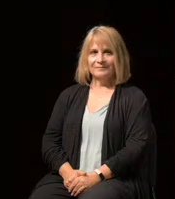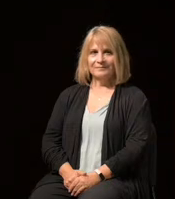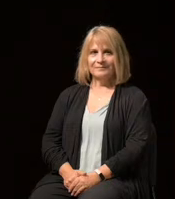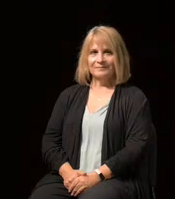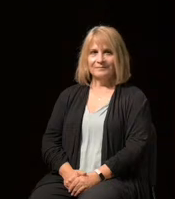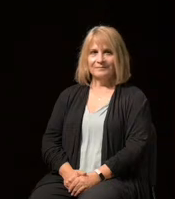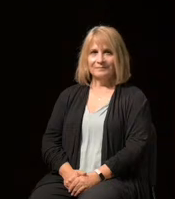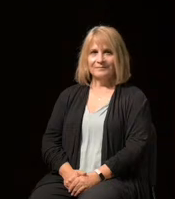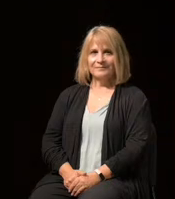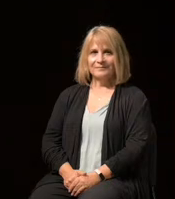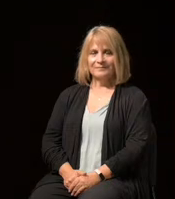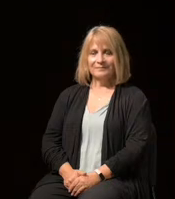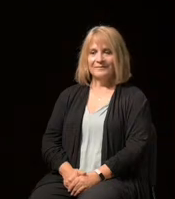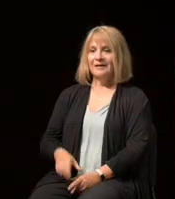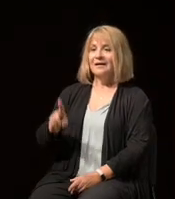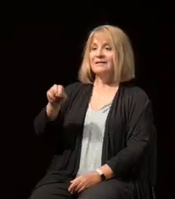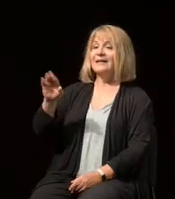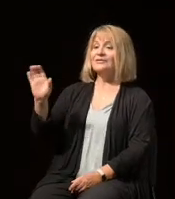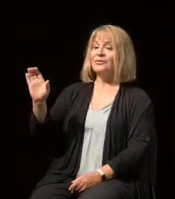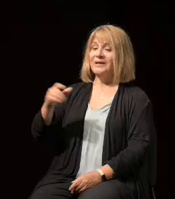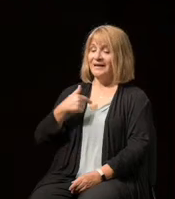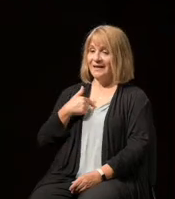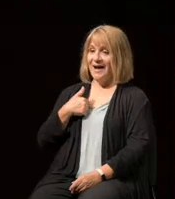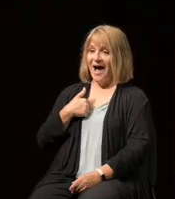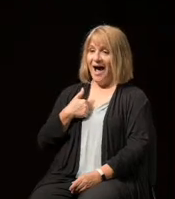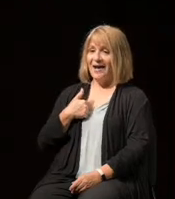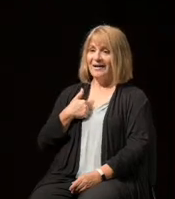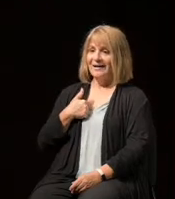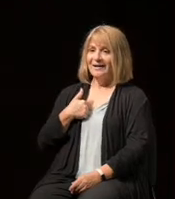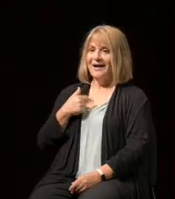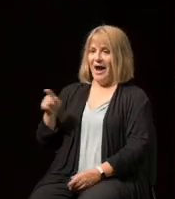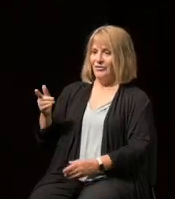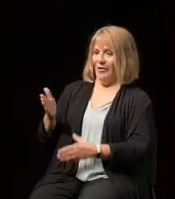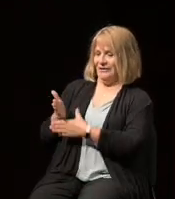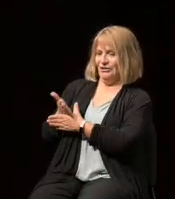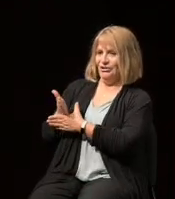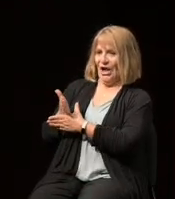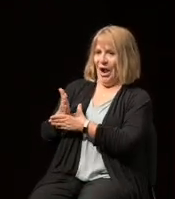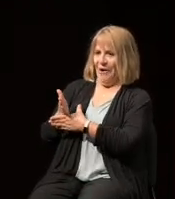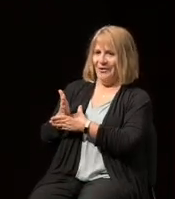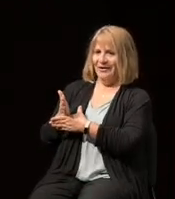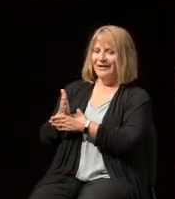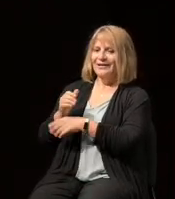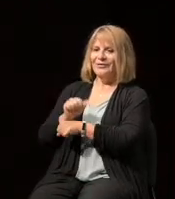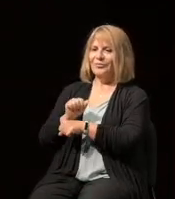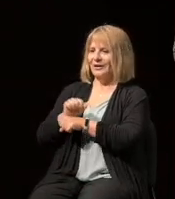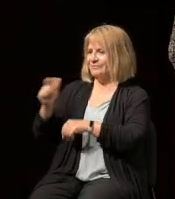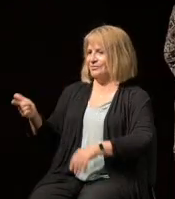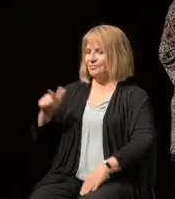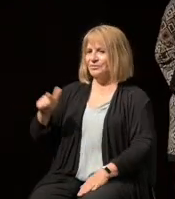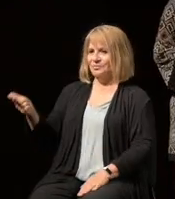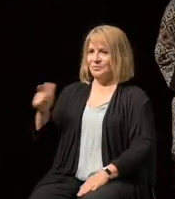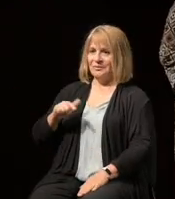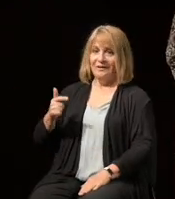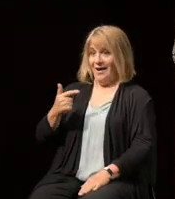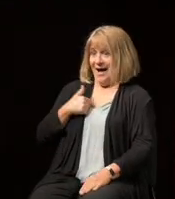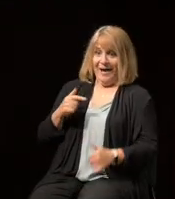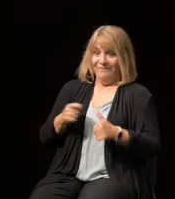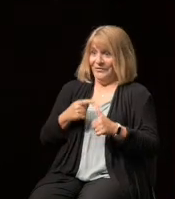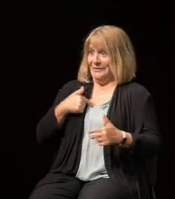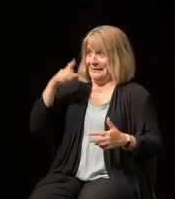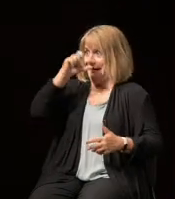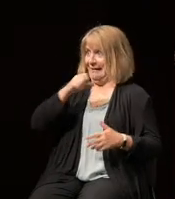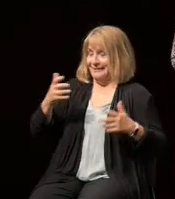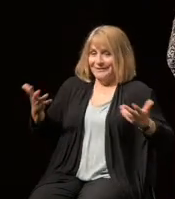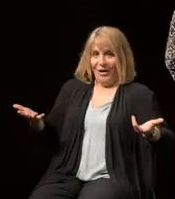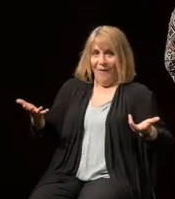Dr. Correa and I are going to split the duty here, alternate slides, and apparently I was given the duties of going first. So